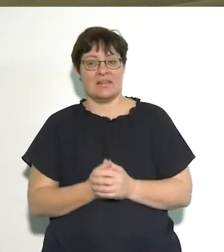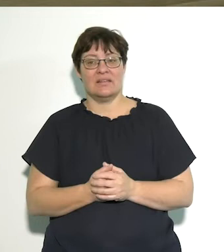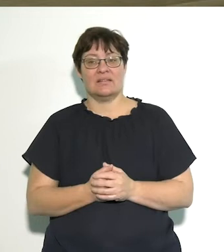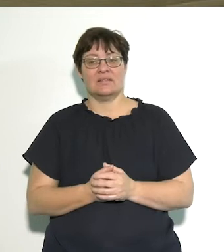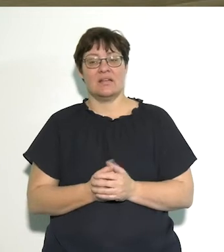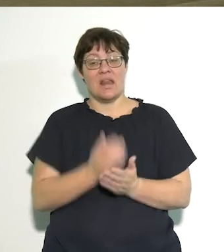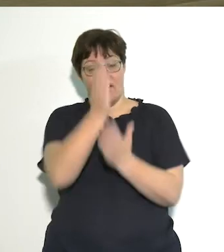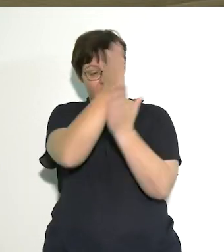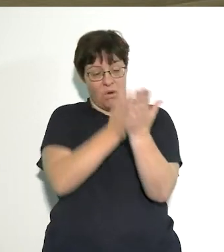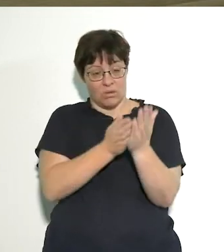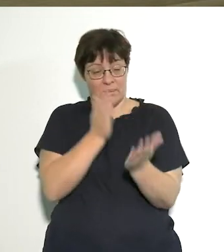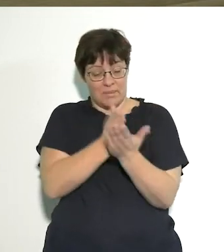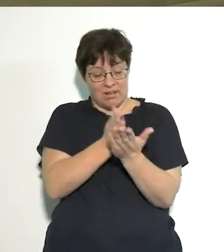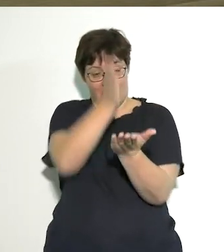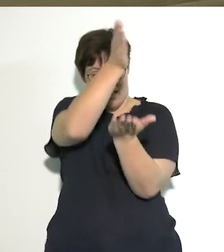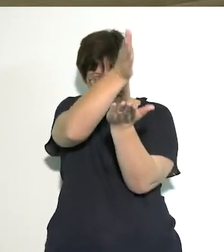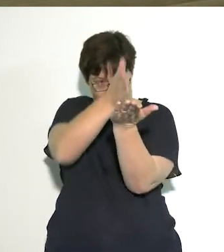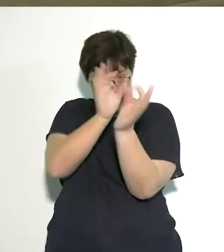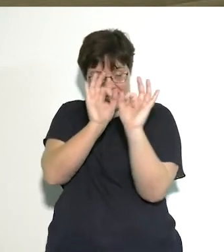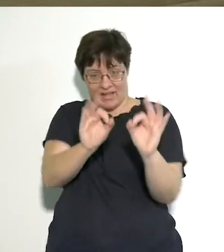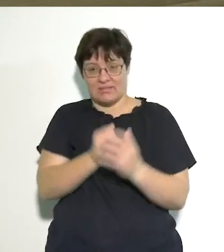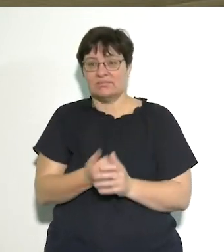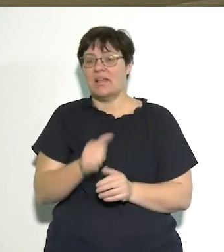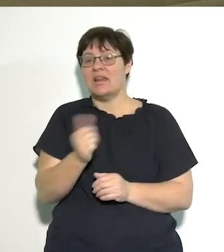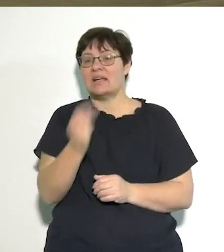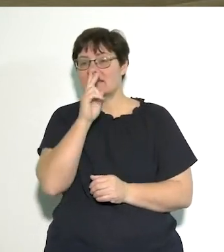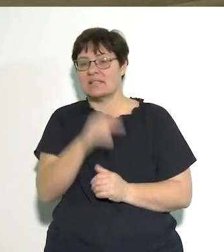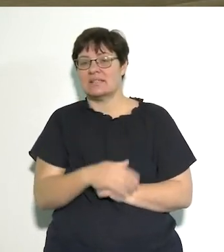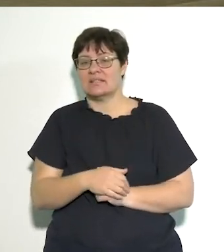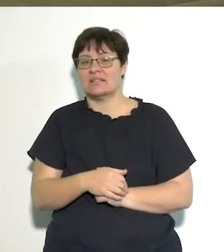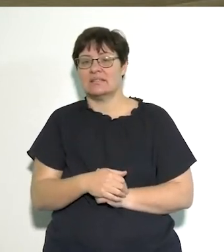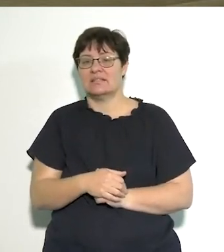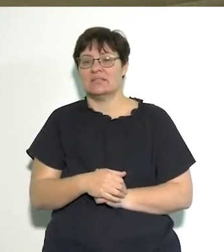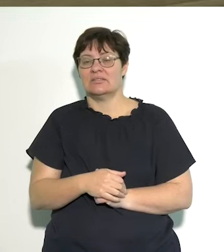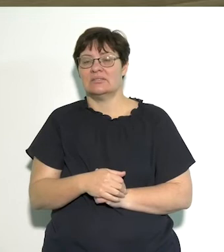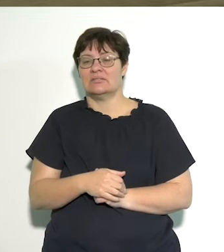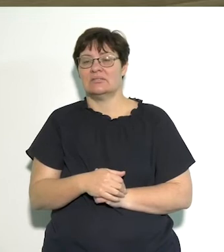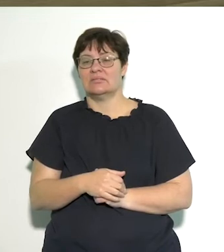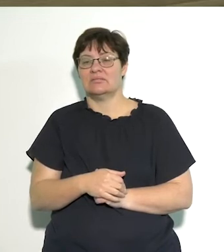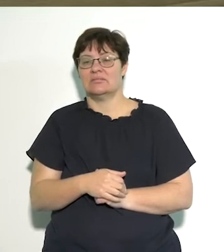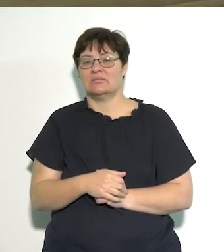up with a fold in the middle. Let's have a look at the next one that I did before.